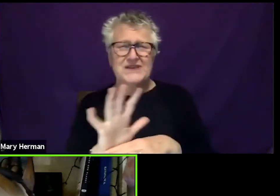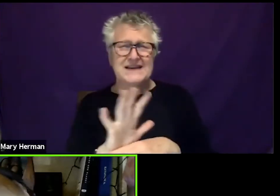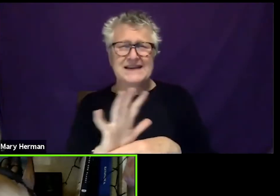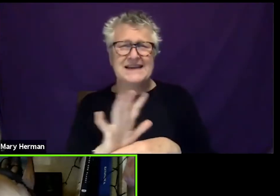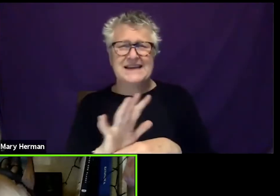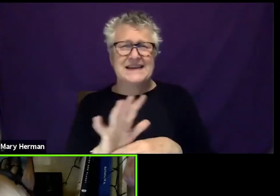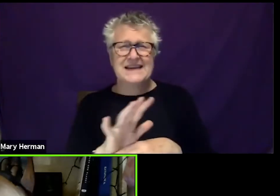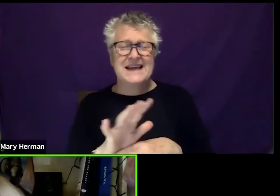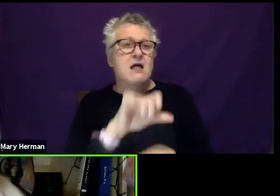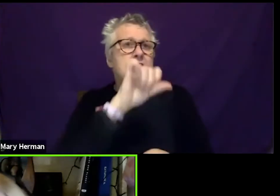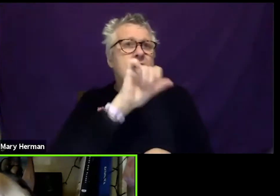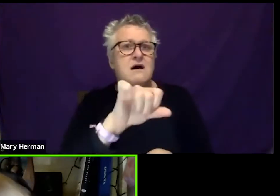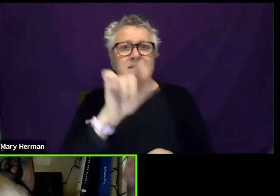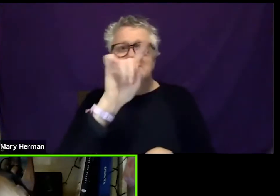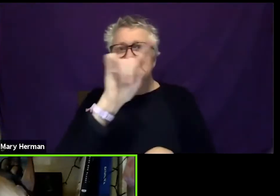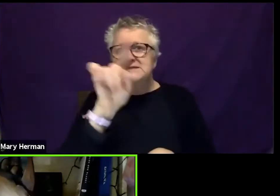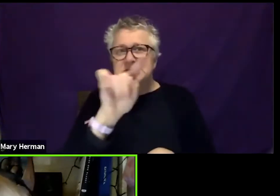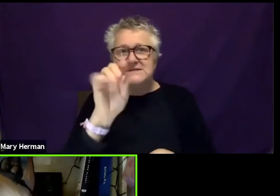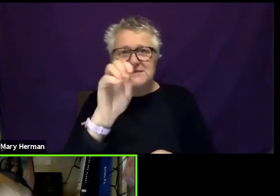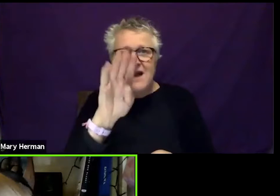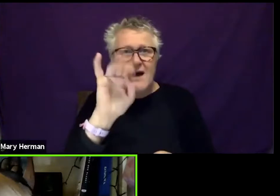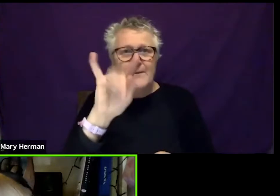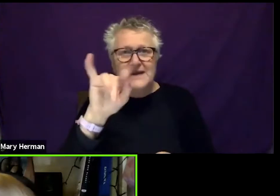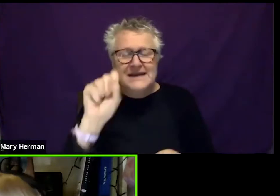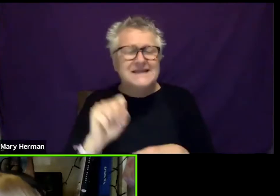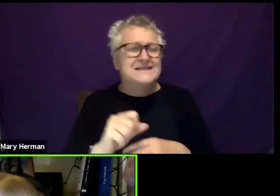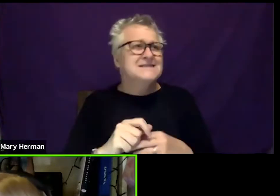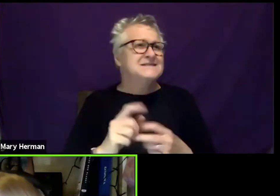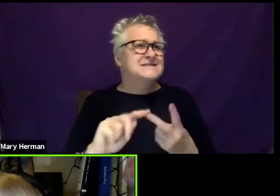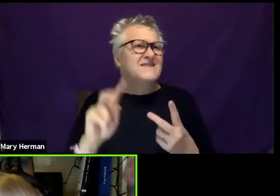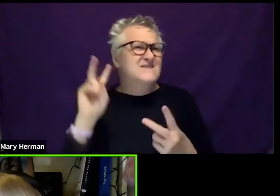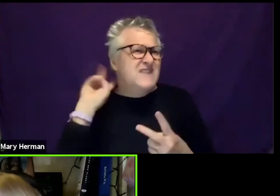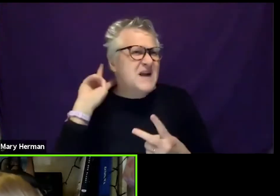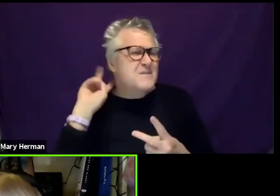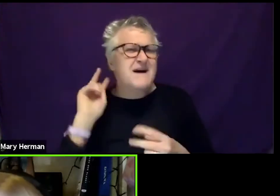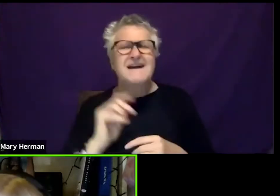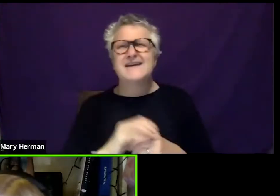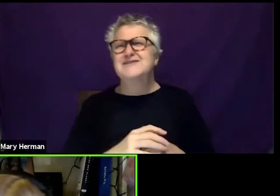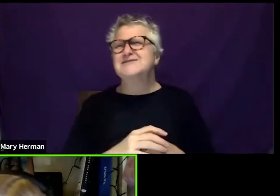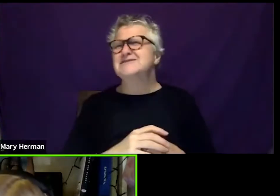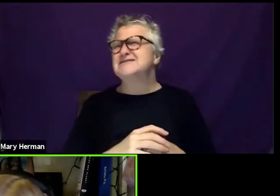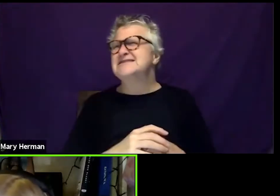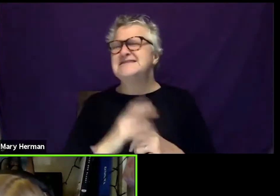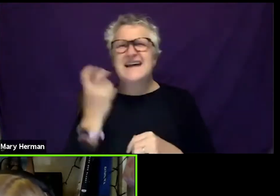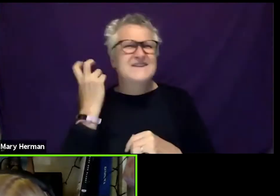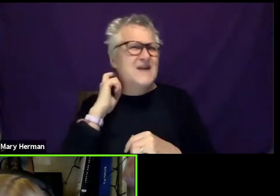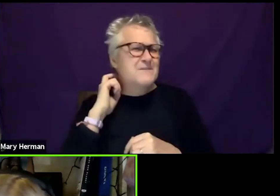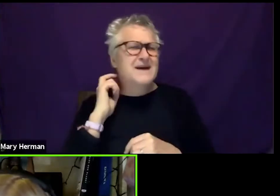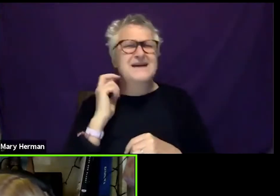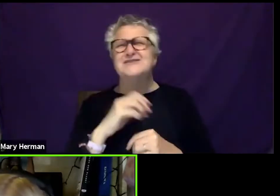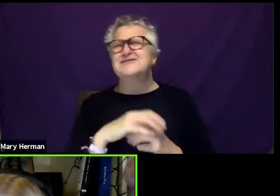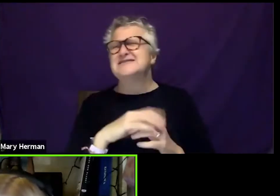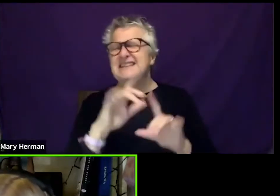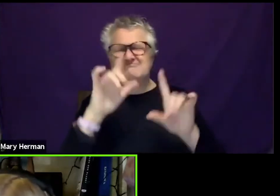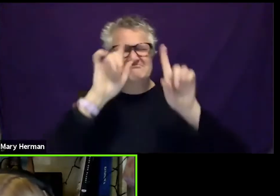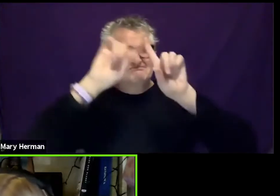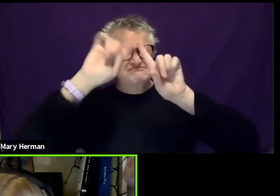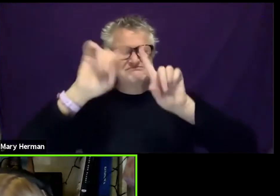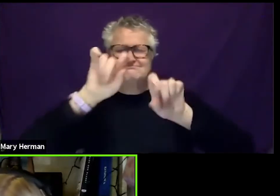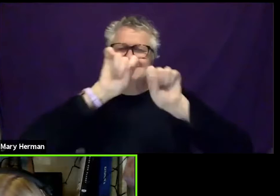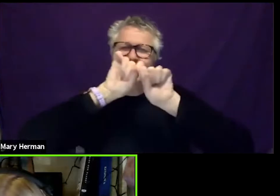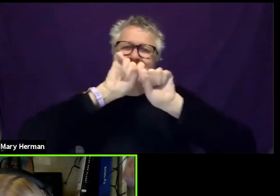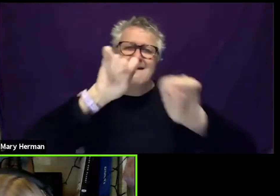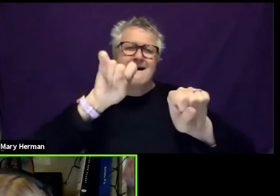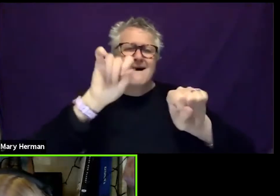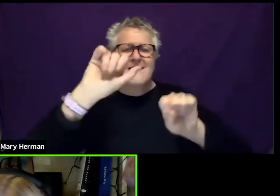of vampires. Anything with it. In many ways, I'm living in my element because I love an